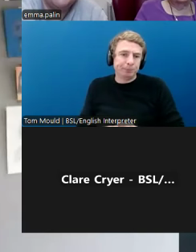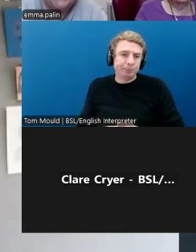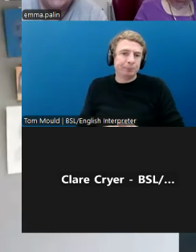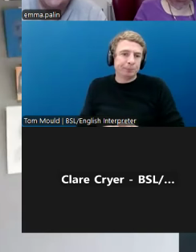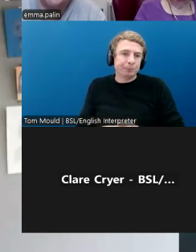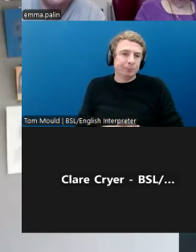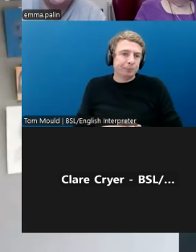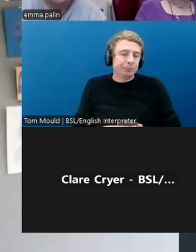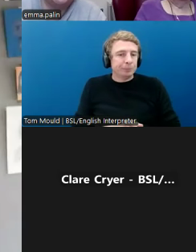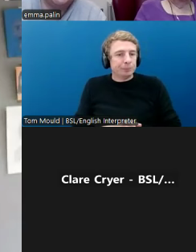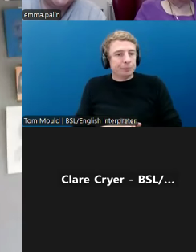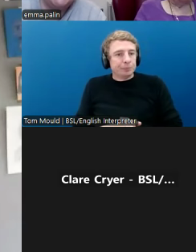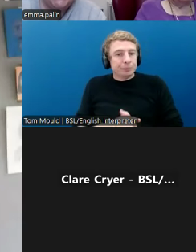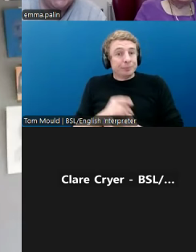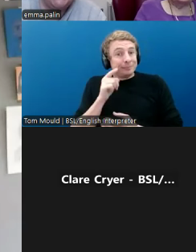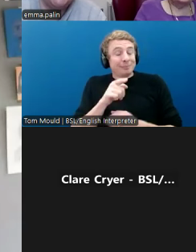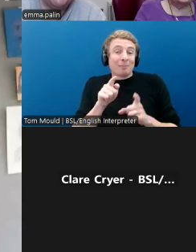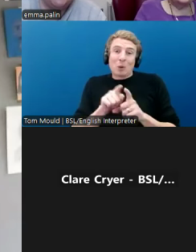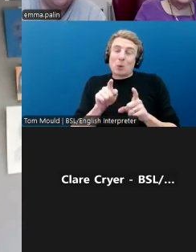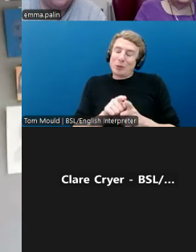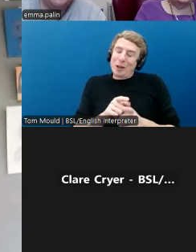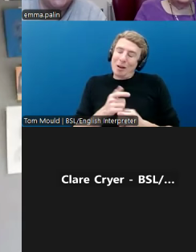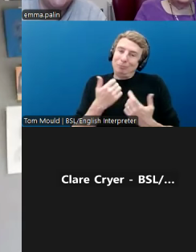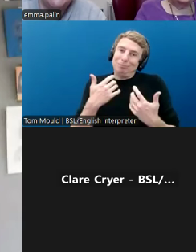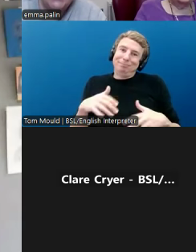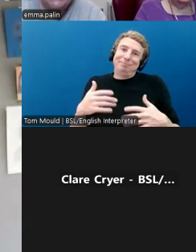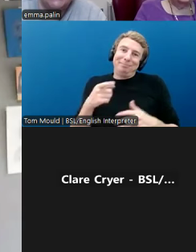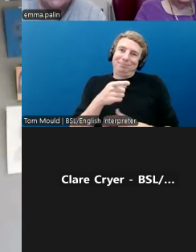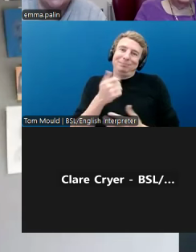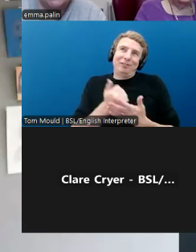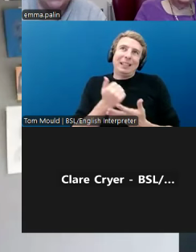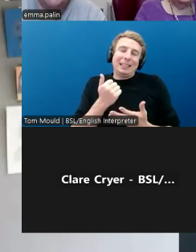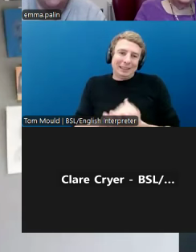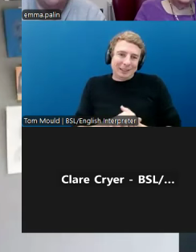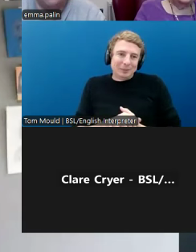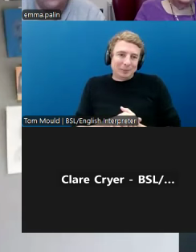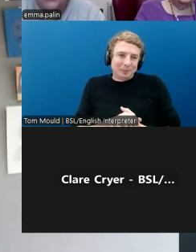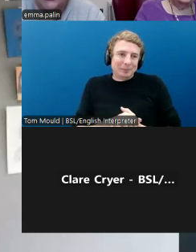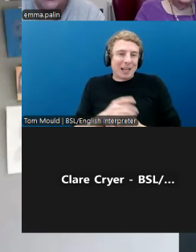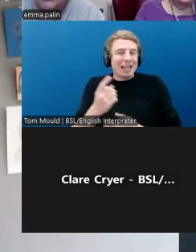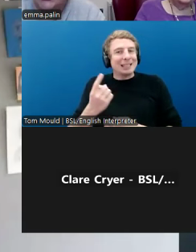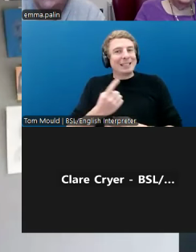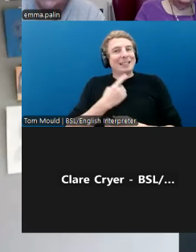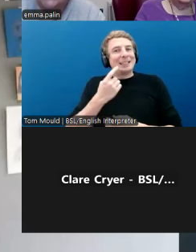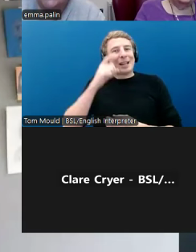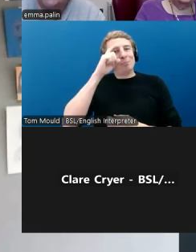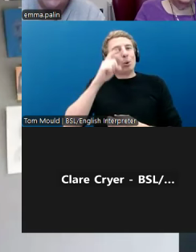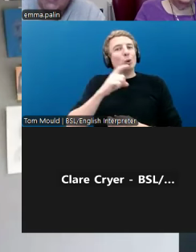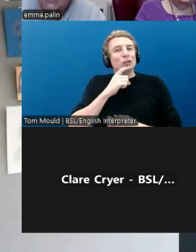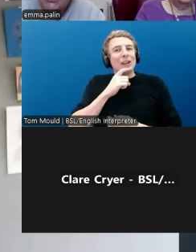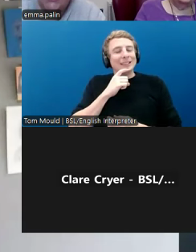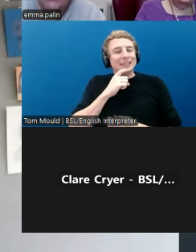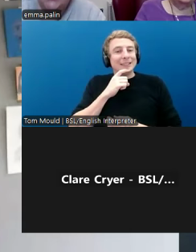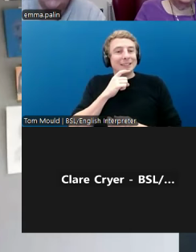We've also got this project, which was self-portraits. So this was based off reflections, which I think